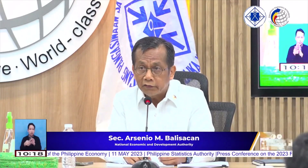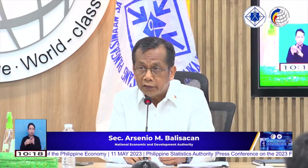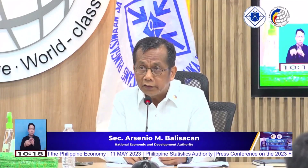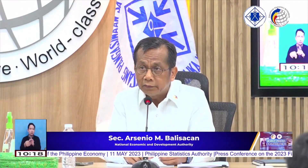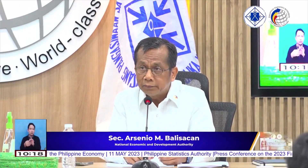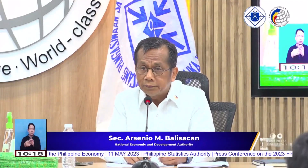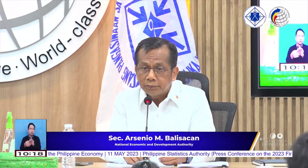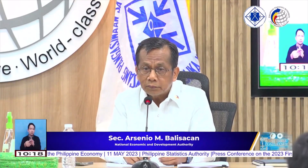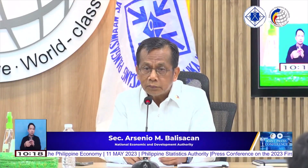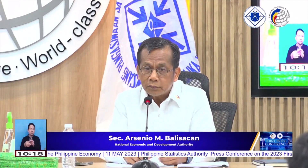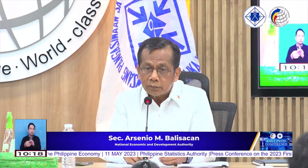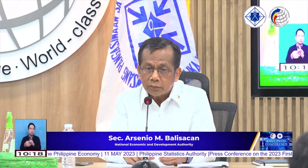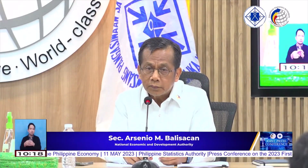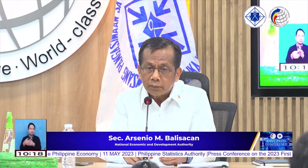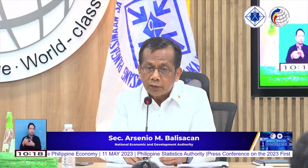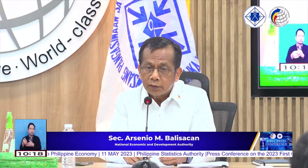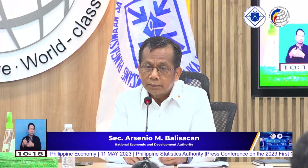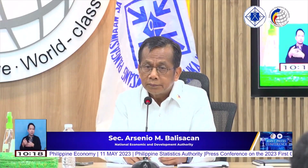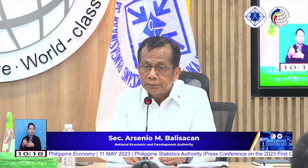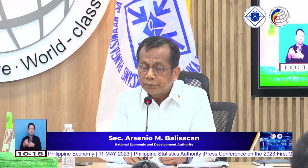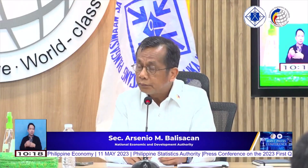front.